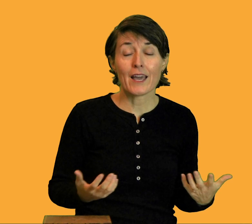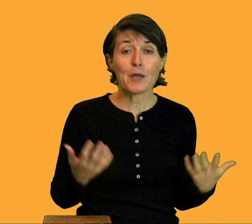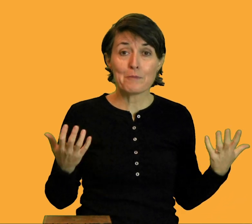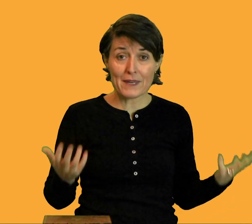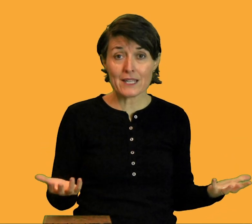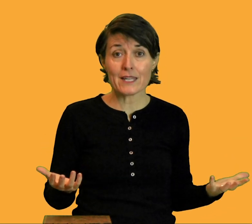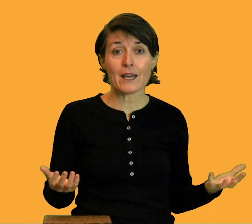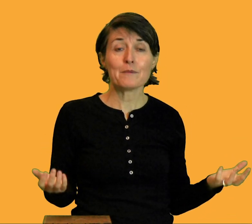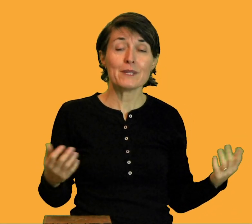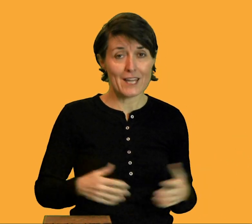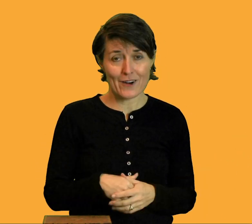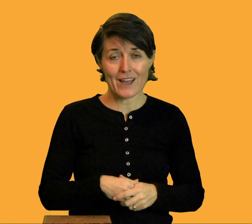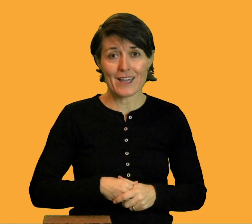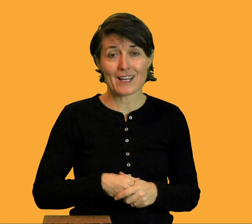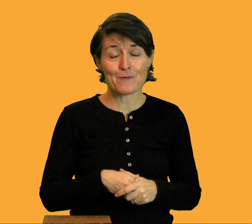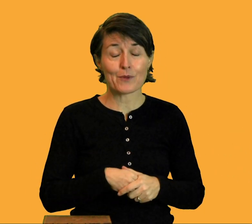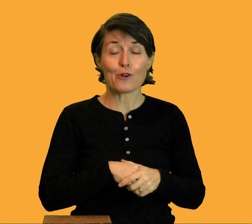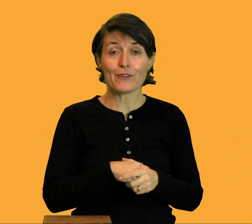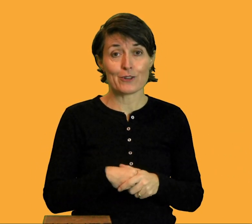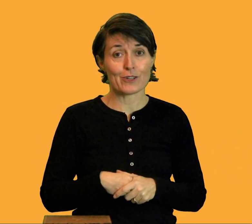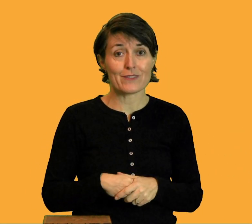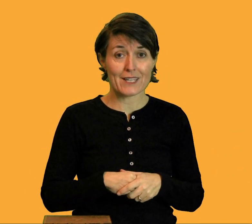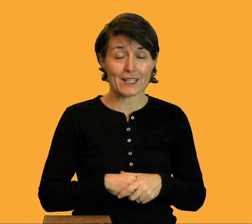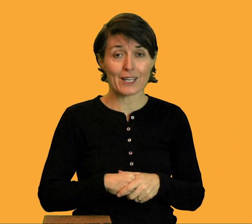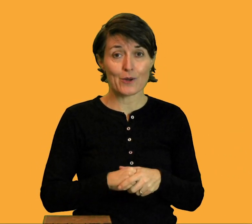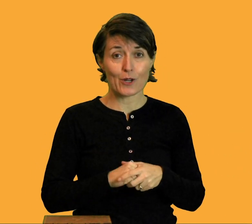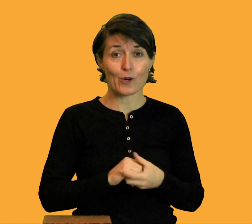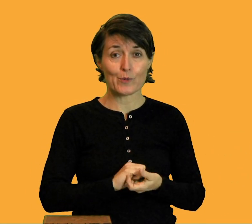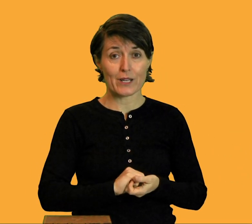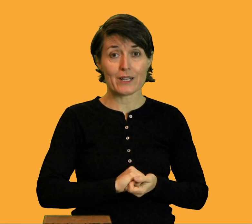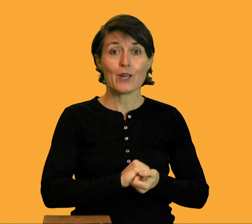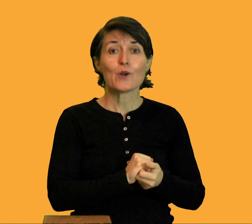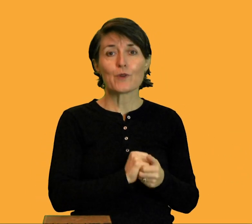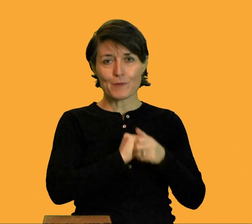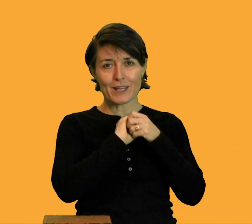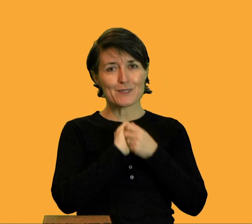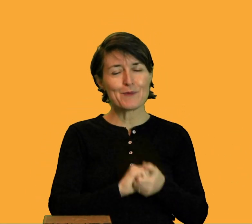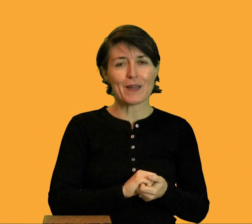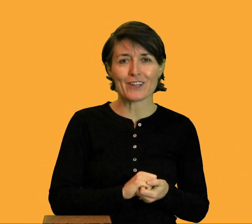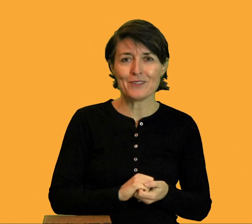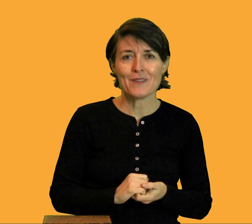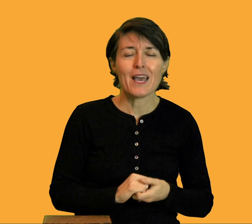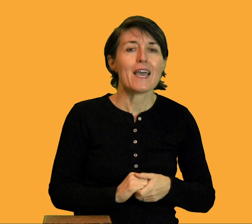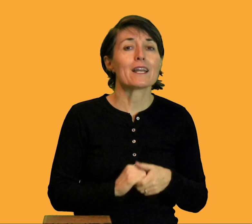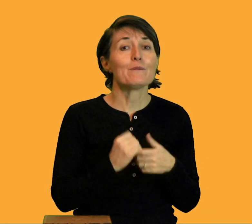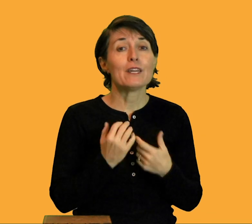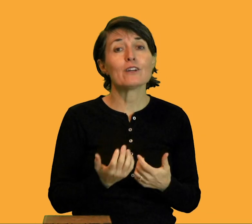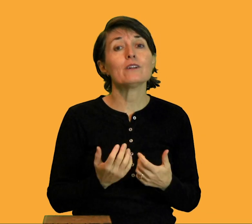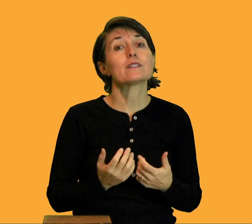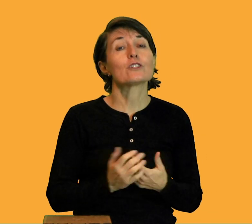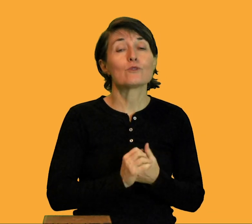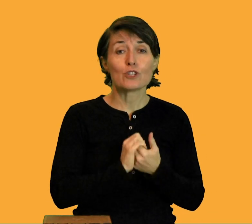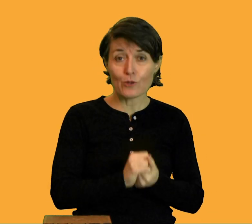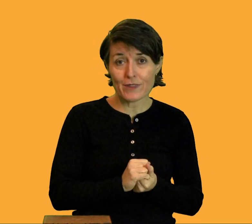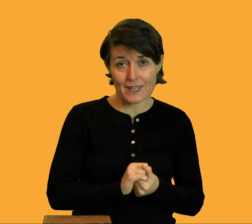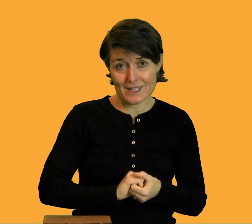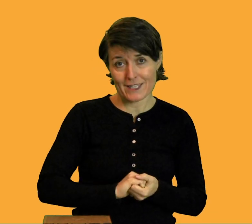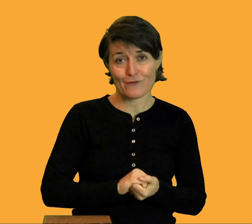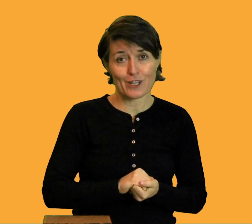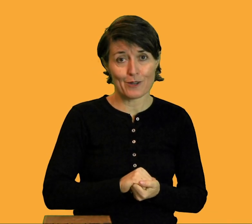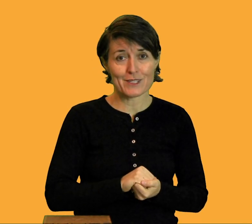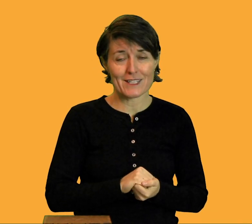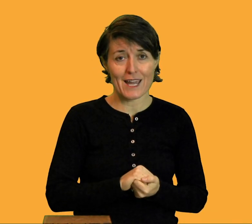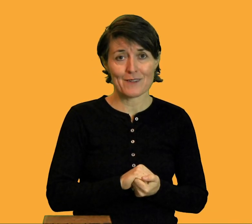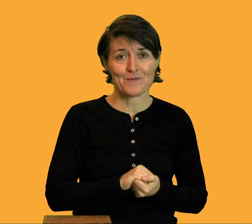Hi, I'm Piña Madera, and I'm co-founder of Singalinko Incorporated with my husband Michael, and I'm here to do two